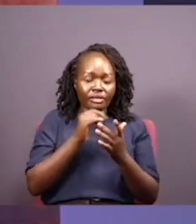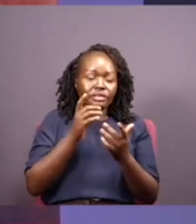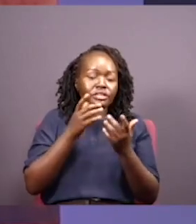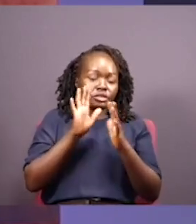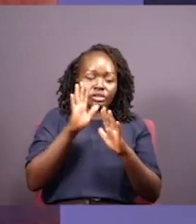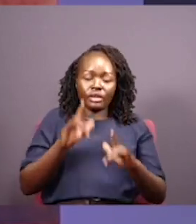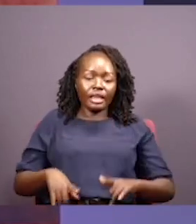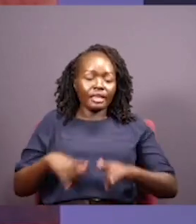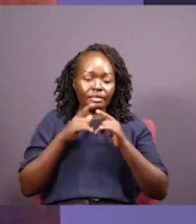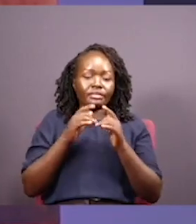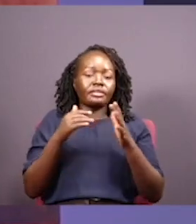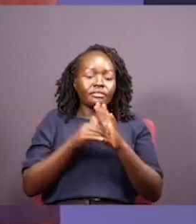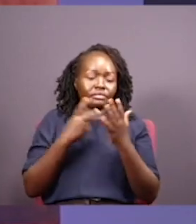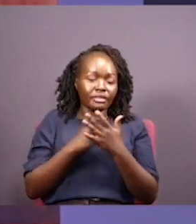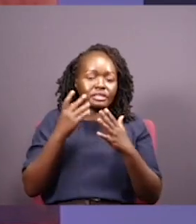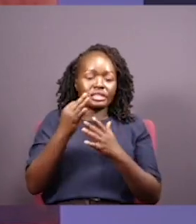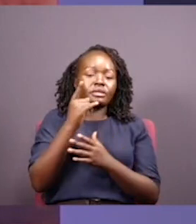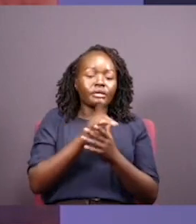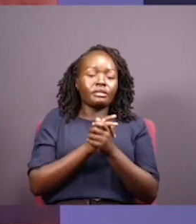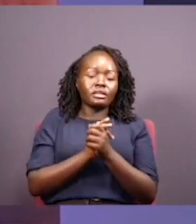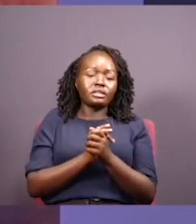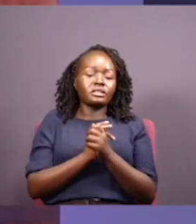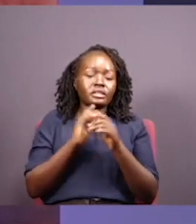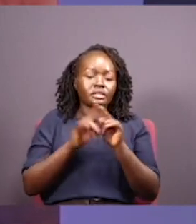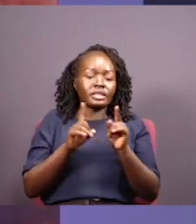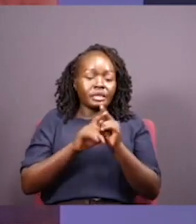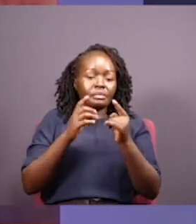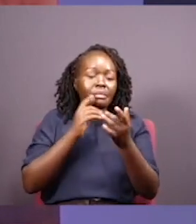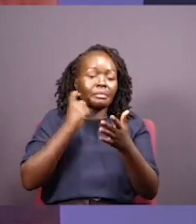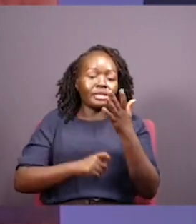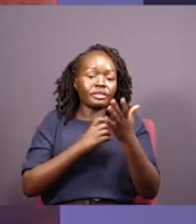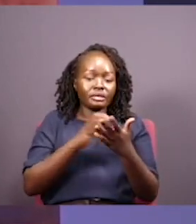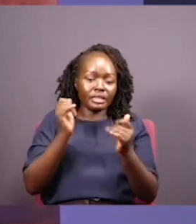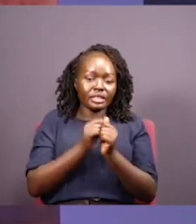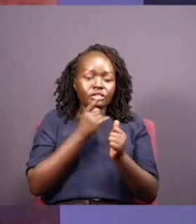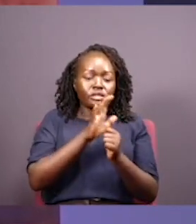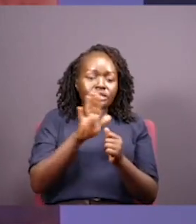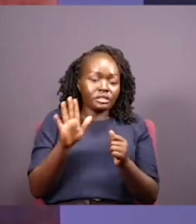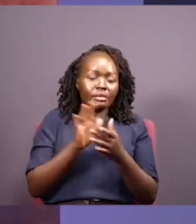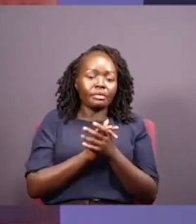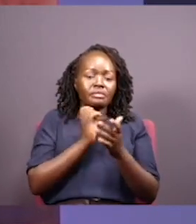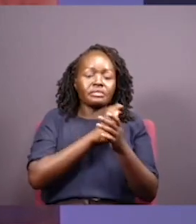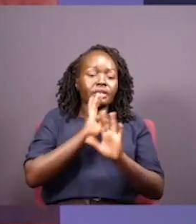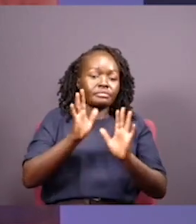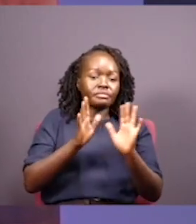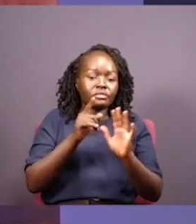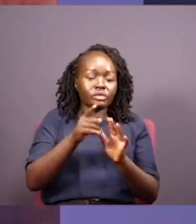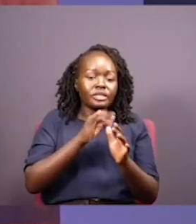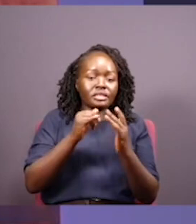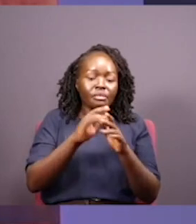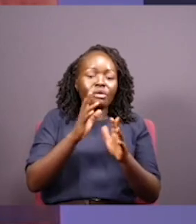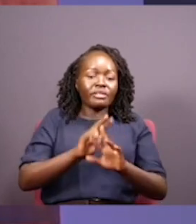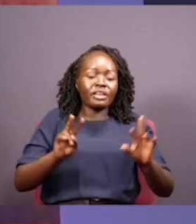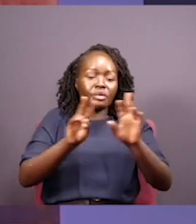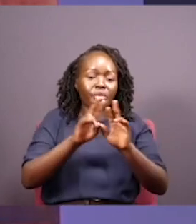verse 31 of that same chapter, Matthew chapter 10, he tells them, so do not fear. You are more valuable than a